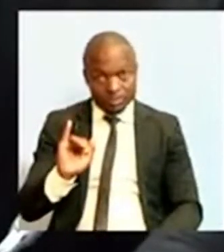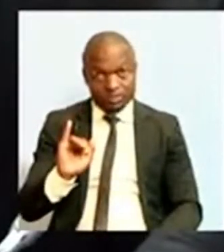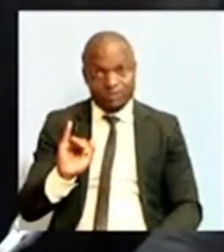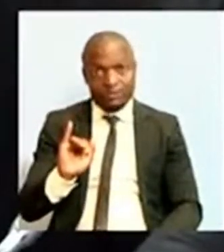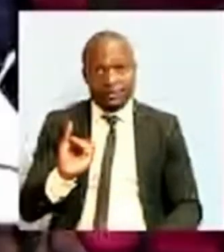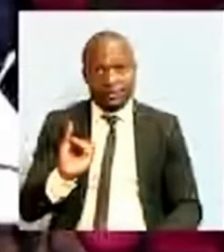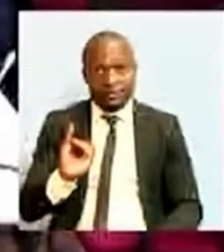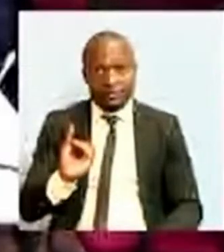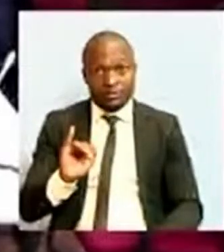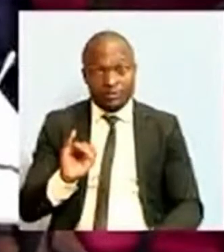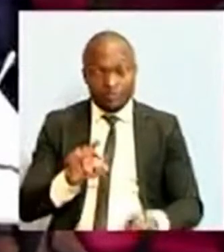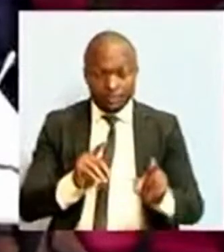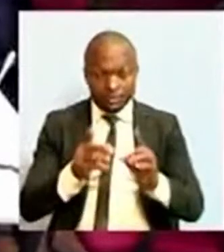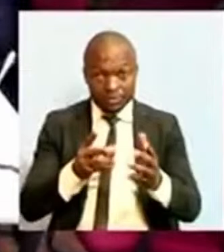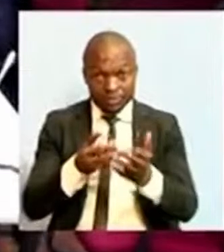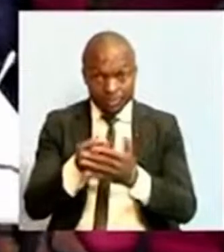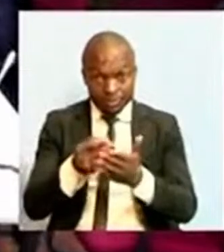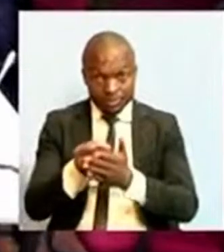Council.